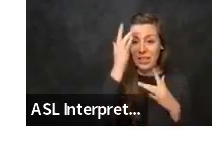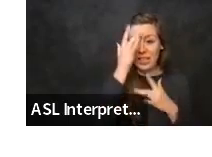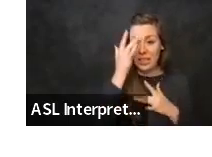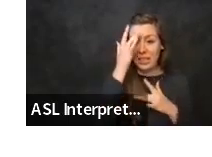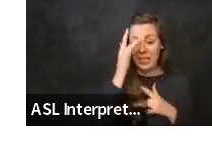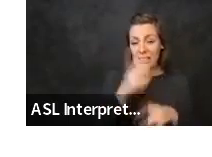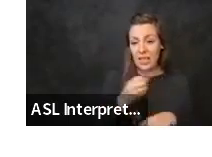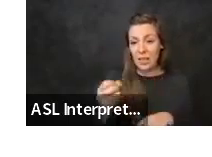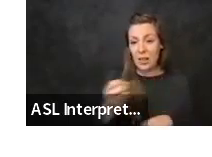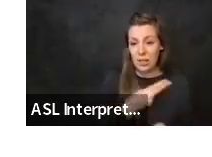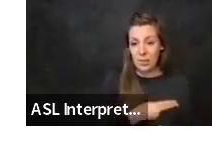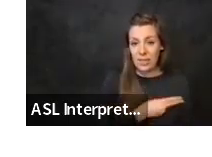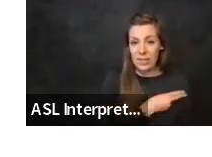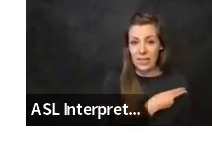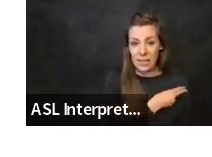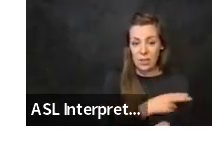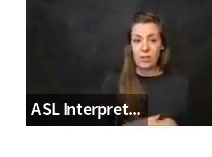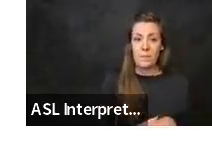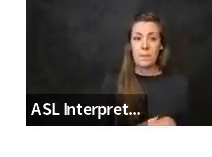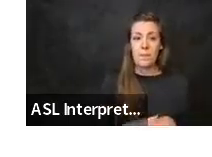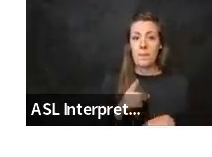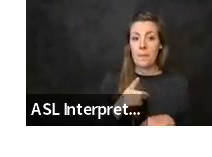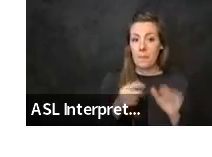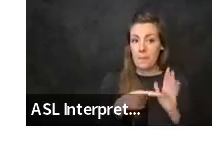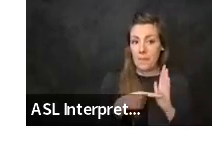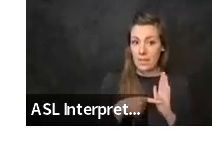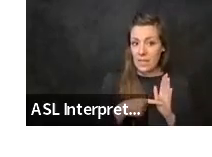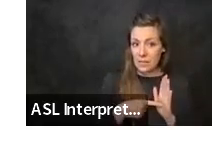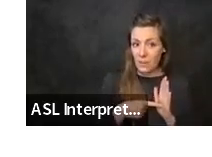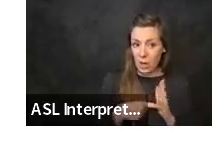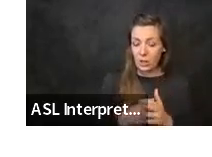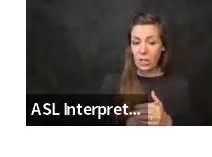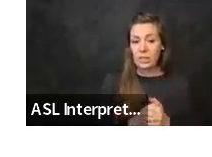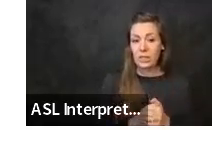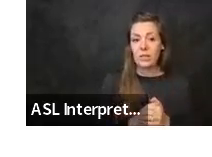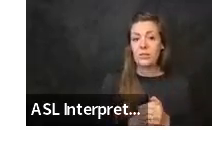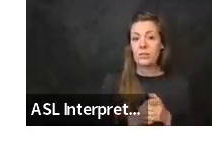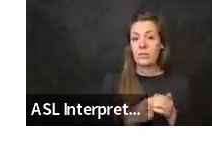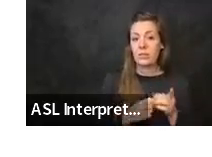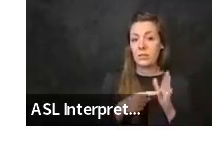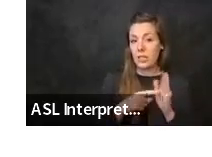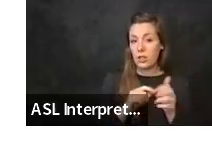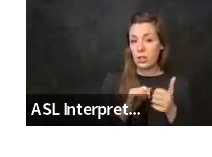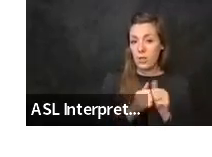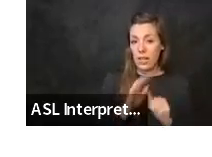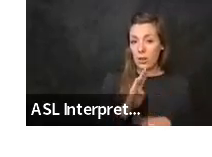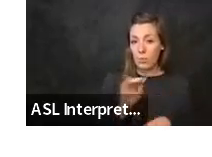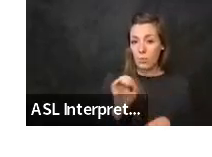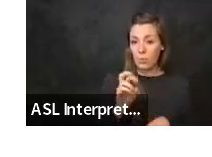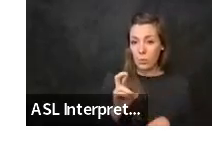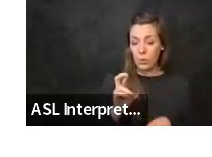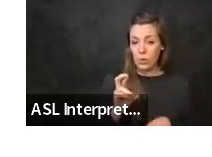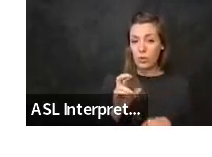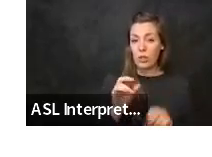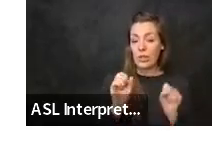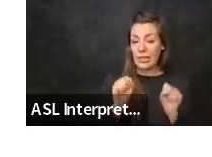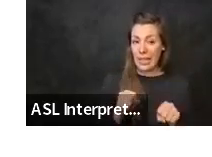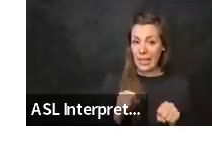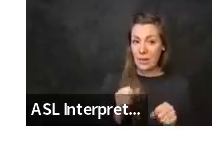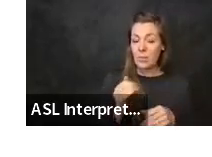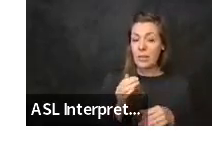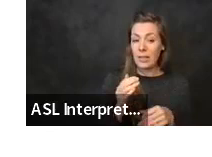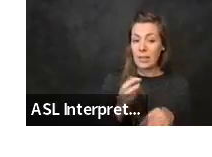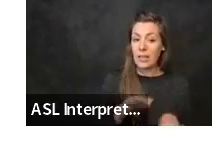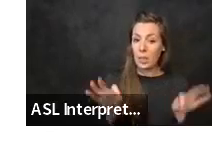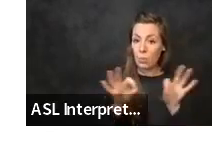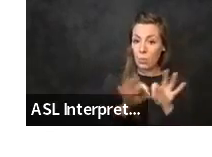hospitalization. So in these models, this is showing how boosters may be a key factor